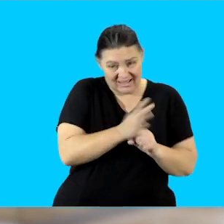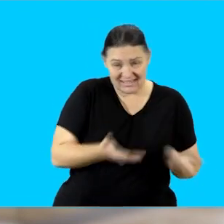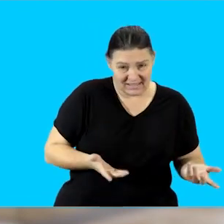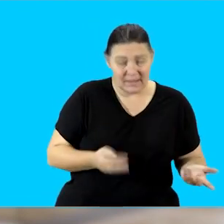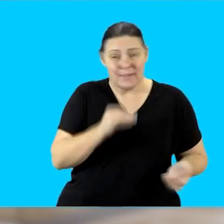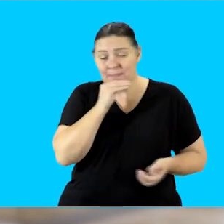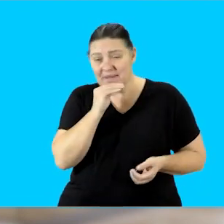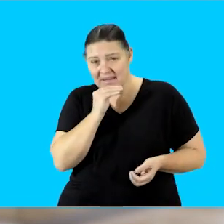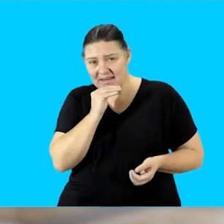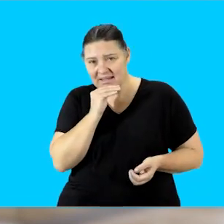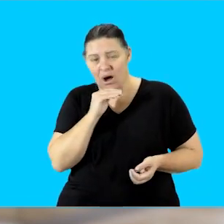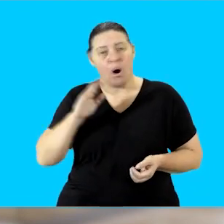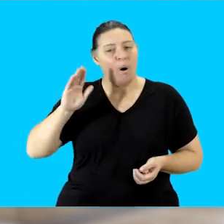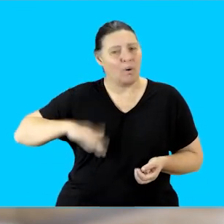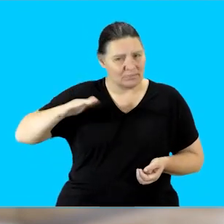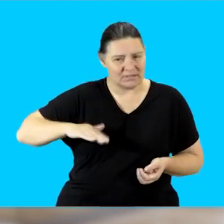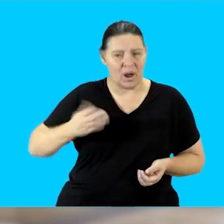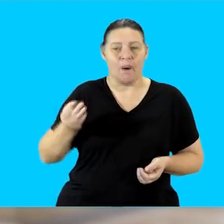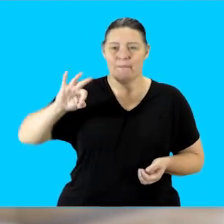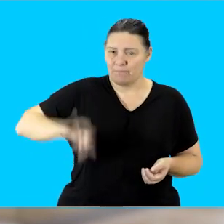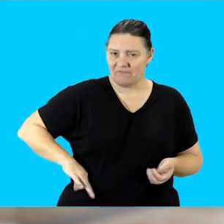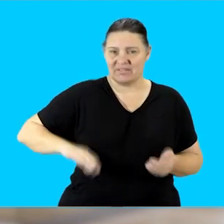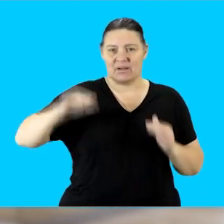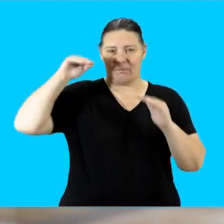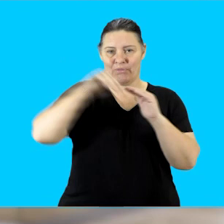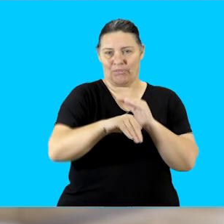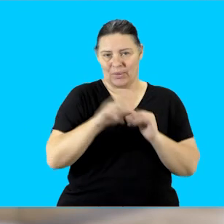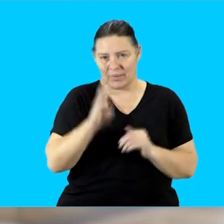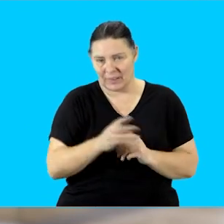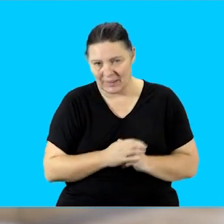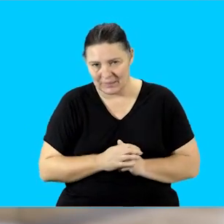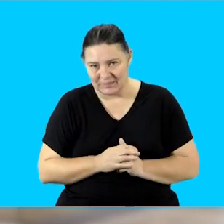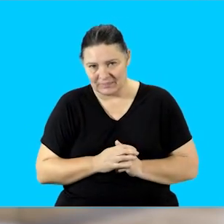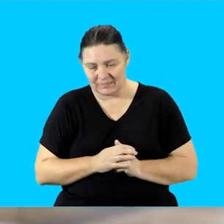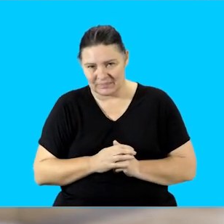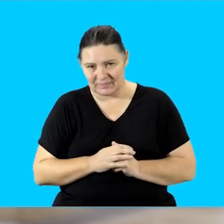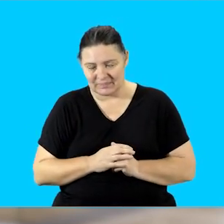then what does it mean? It simply means that automatically the profit is going to be